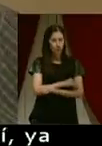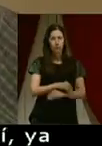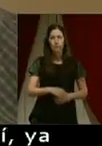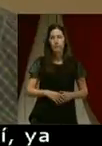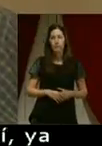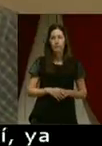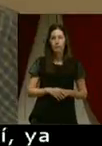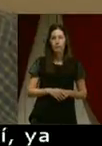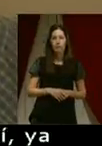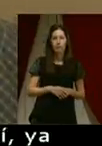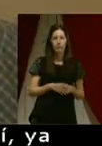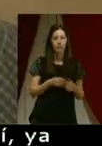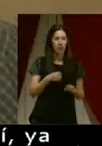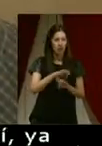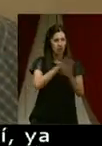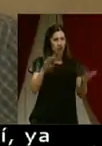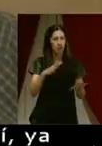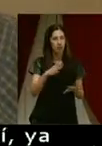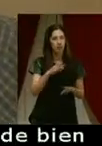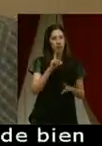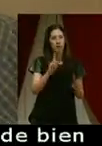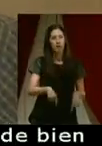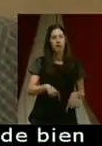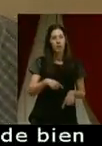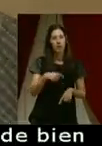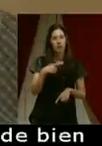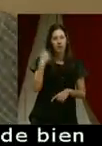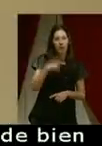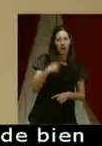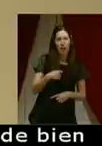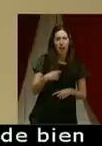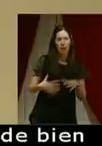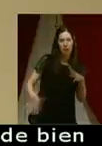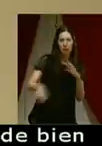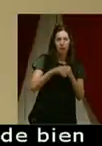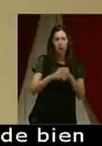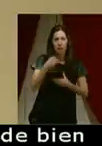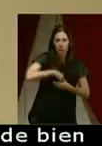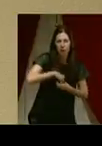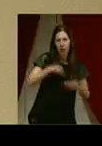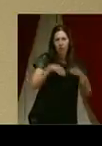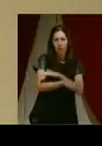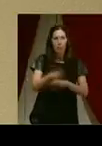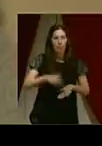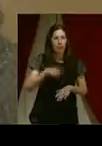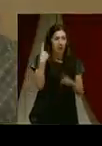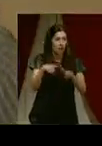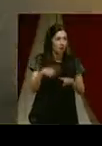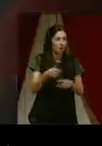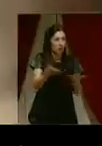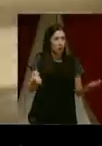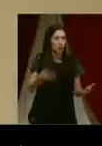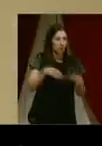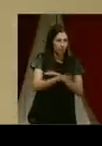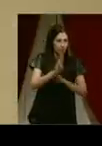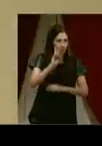that statement, but are we saying that accessibility should really be expensive? Is it really all that expensive to add